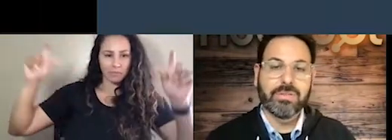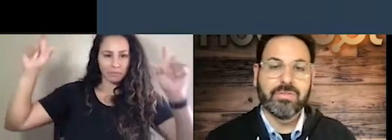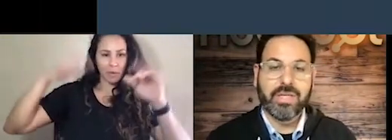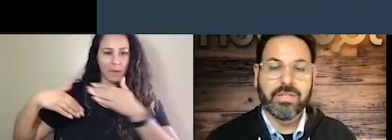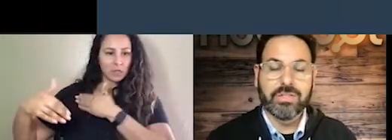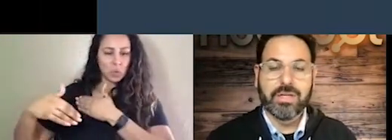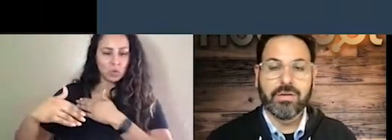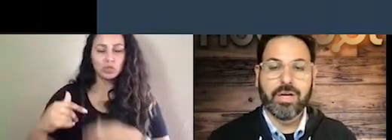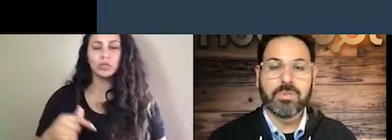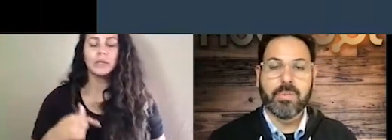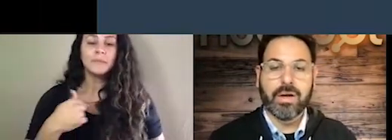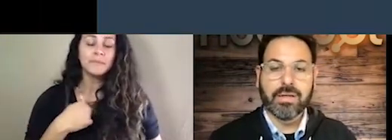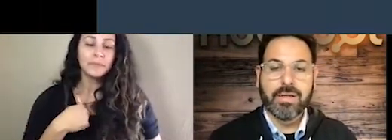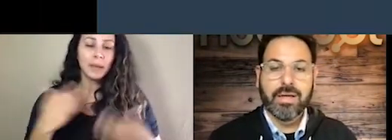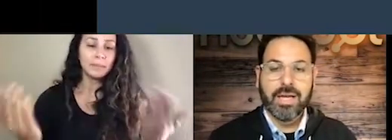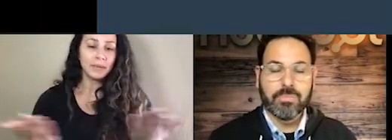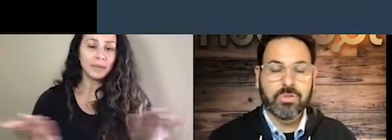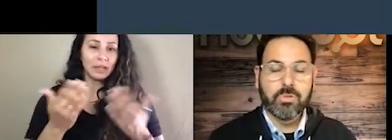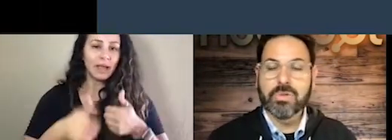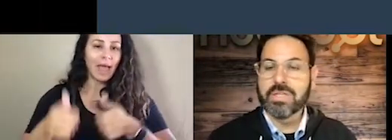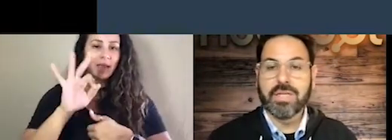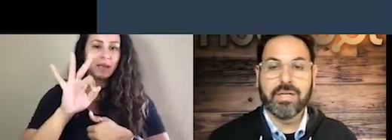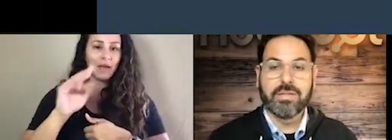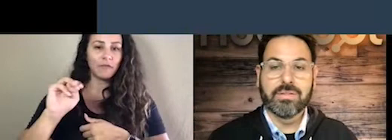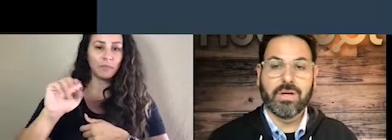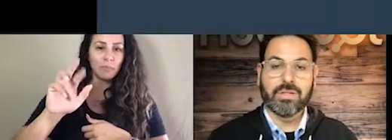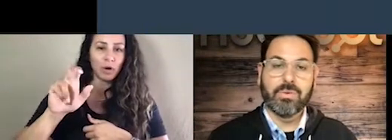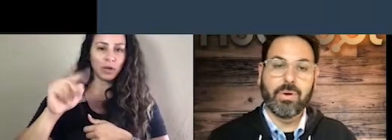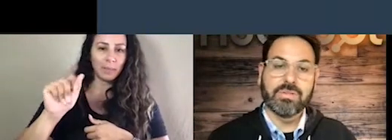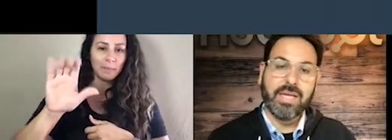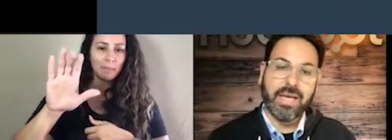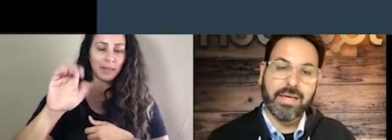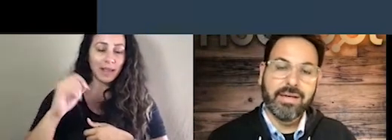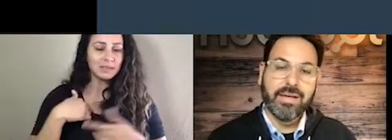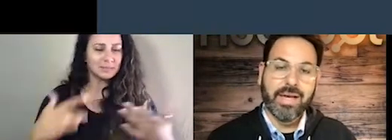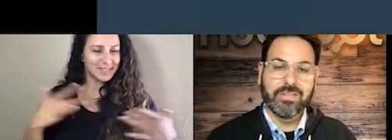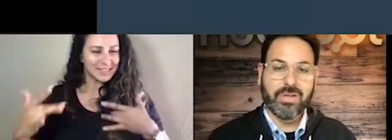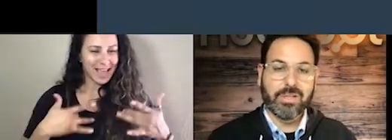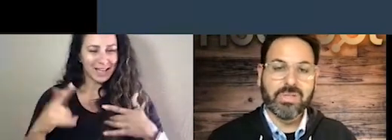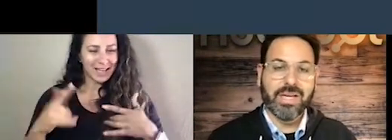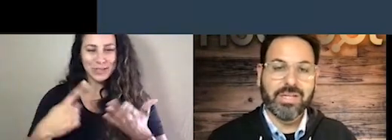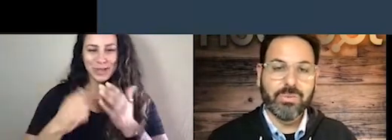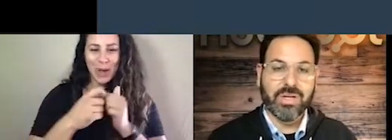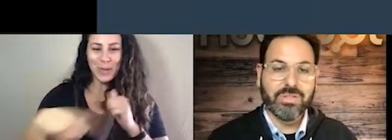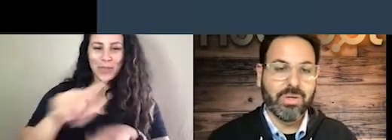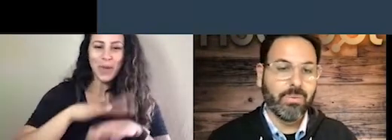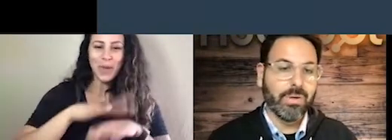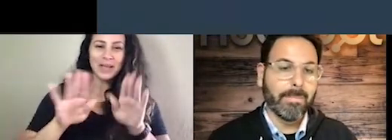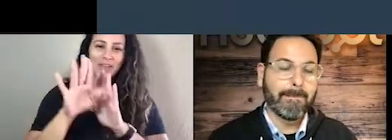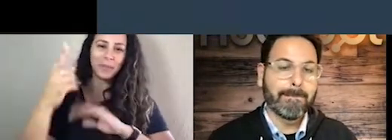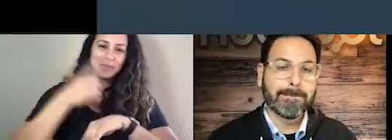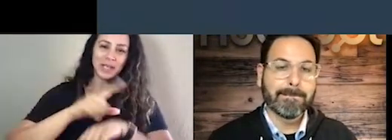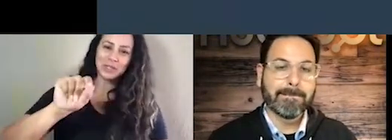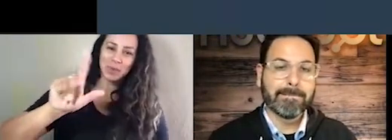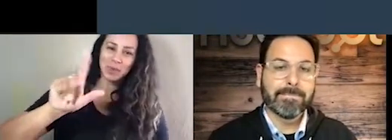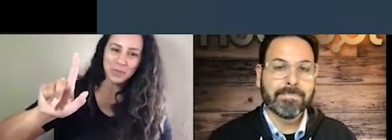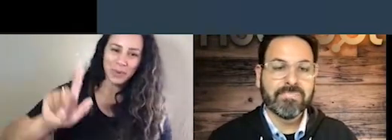marketplace certification here at HubSpot, and I'm super excited to talk to you all today at Developer Day 2021.